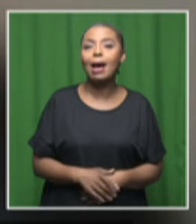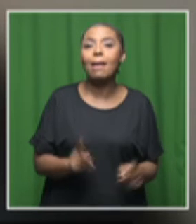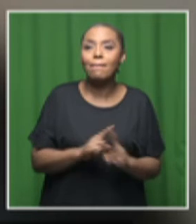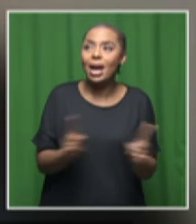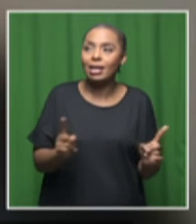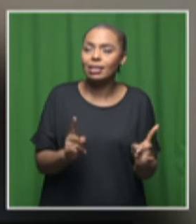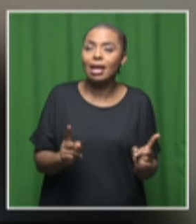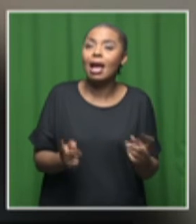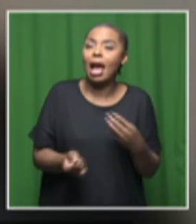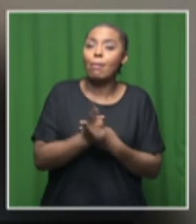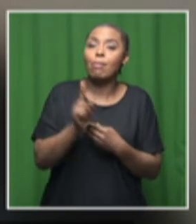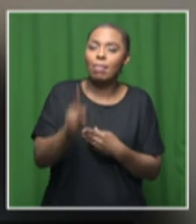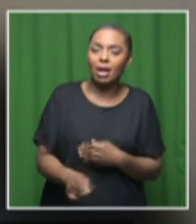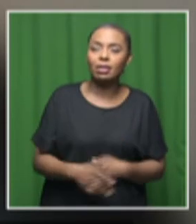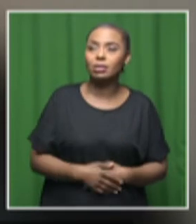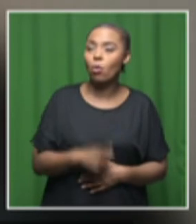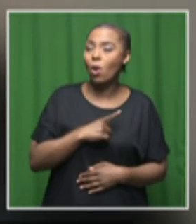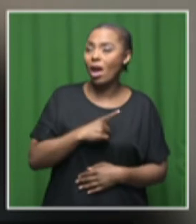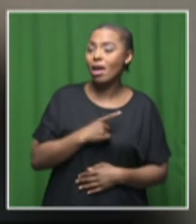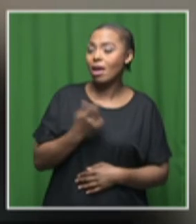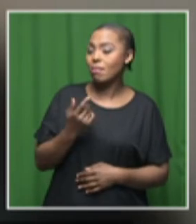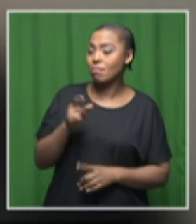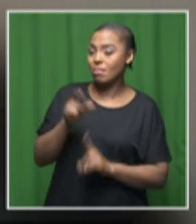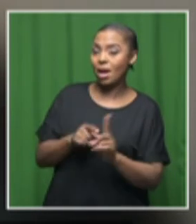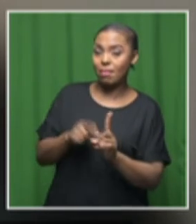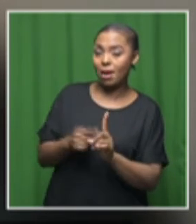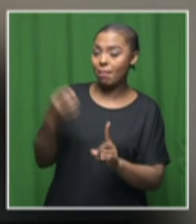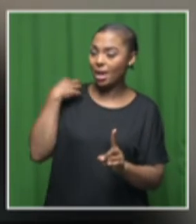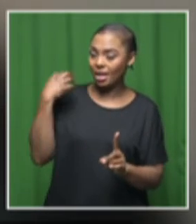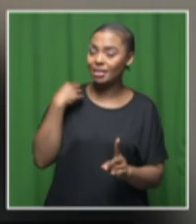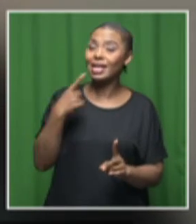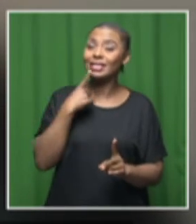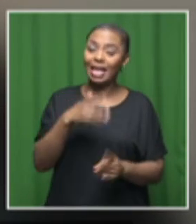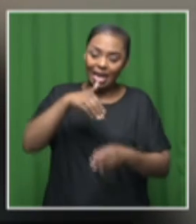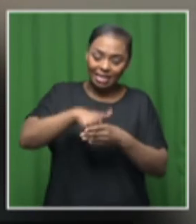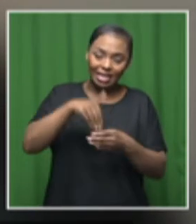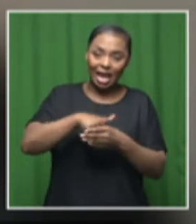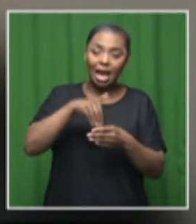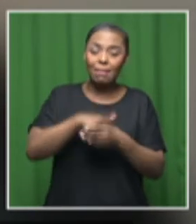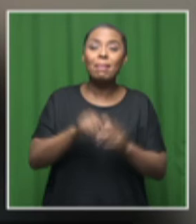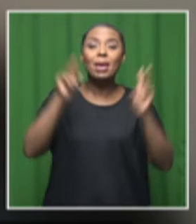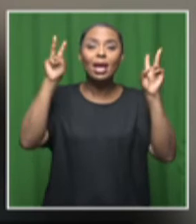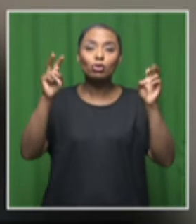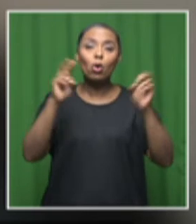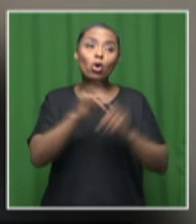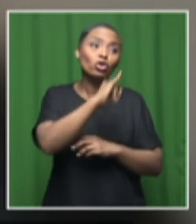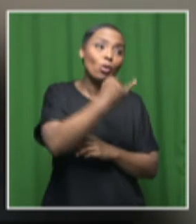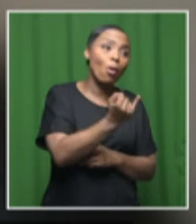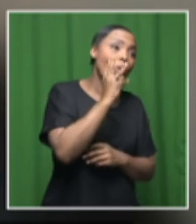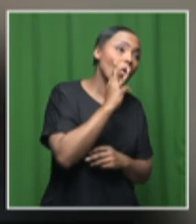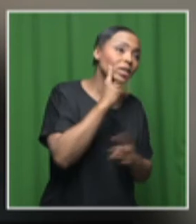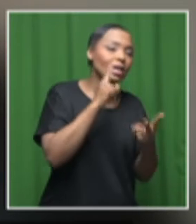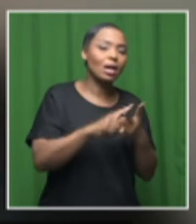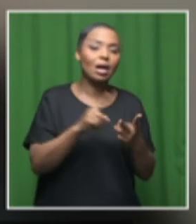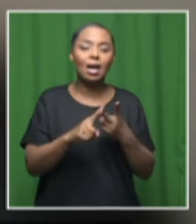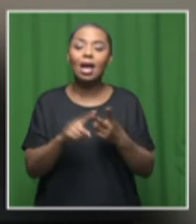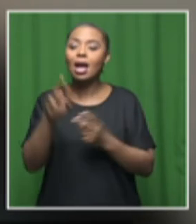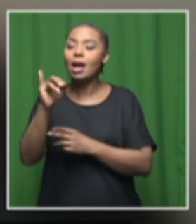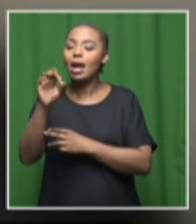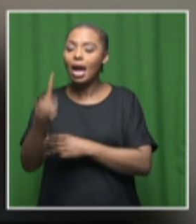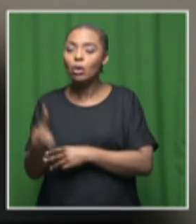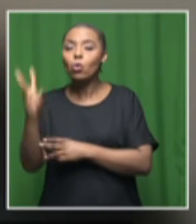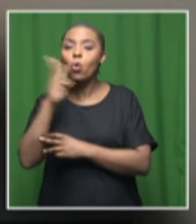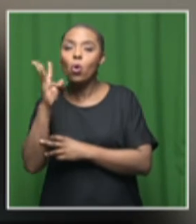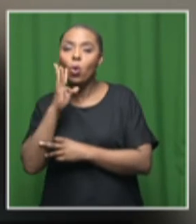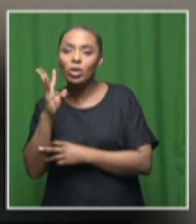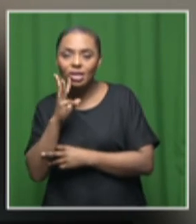minister quite rightly emphasized that this is an interim measure, and Joburg Water as well as Rand Water needs to come up with, firstly,